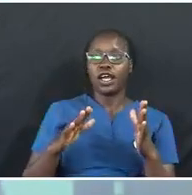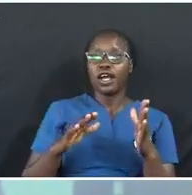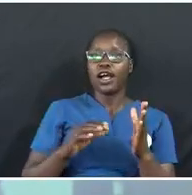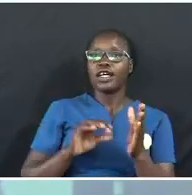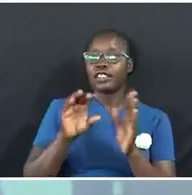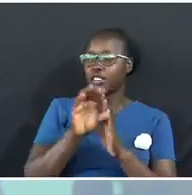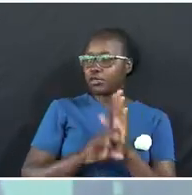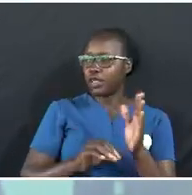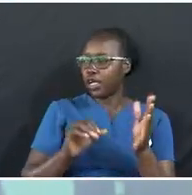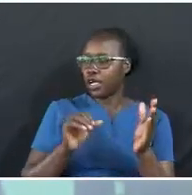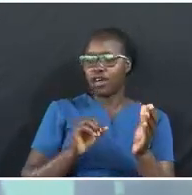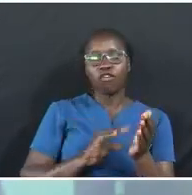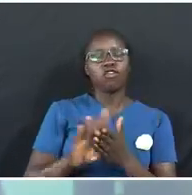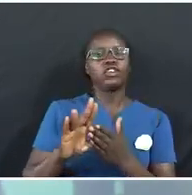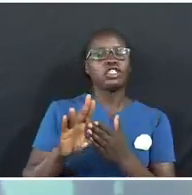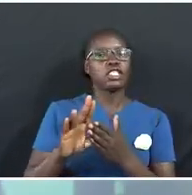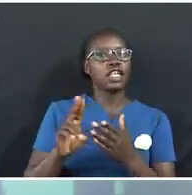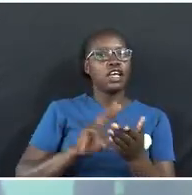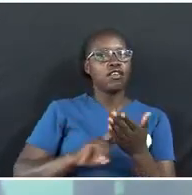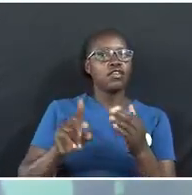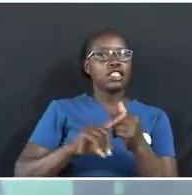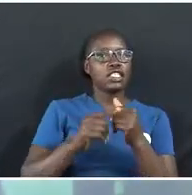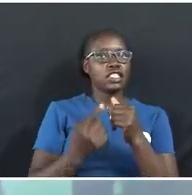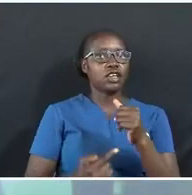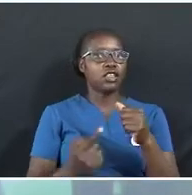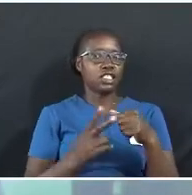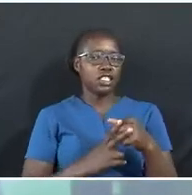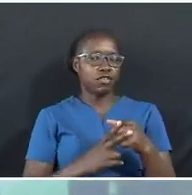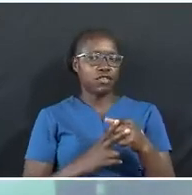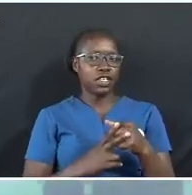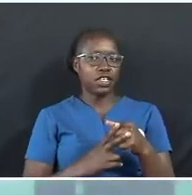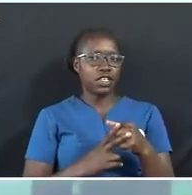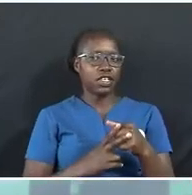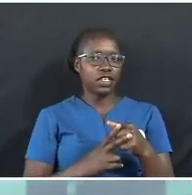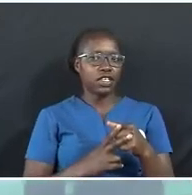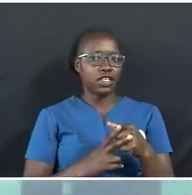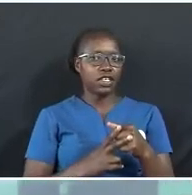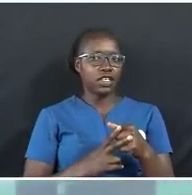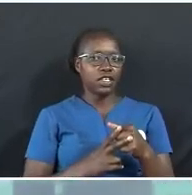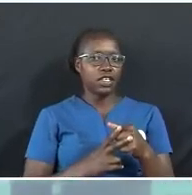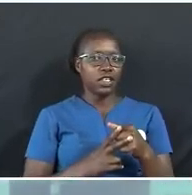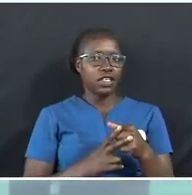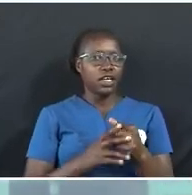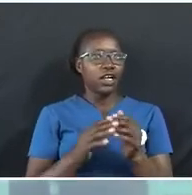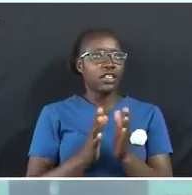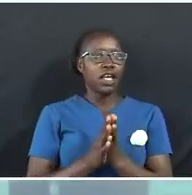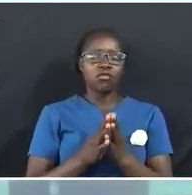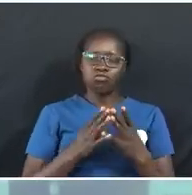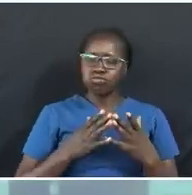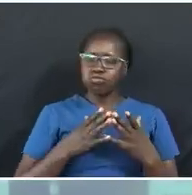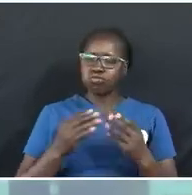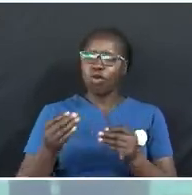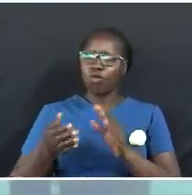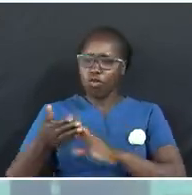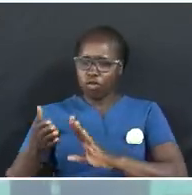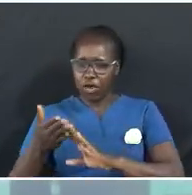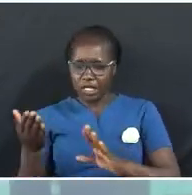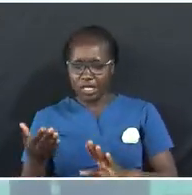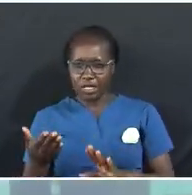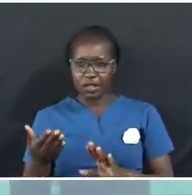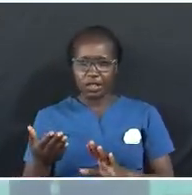verse 6 and 7. You know, the angel, the servants of God must go running because there is no